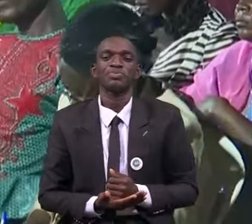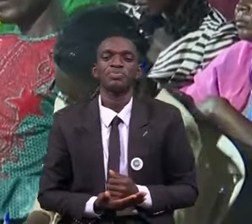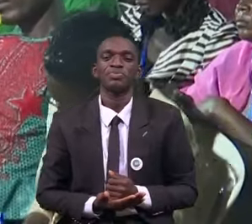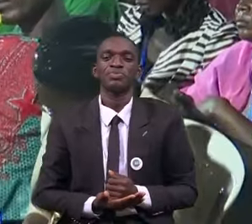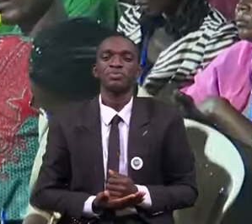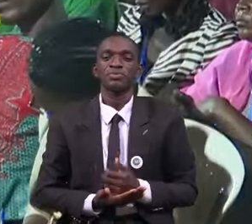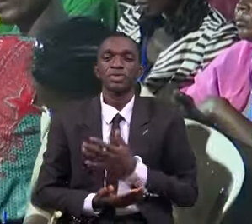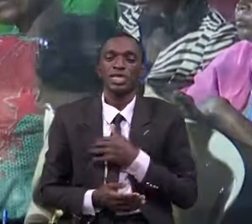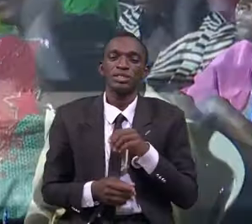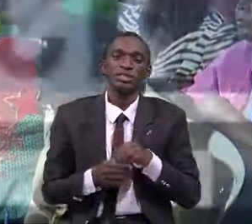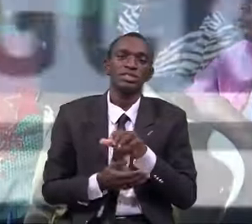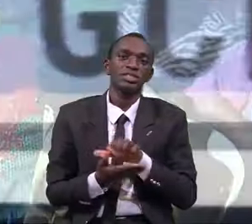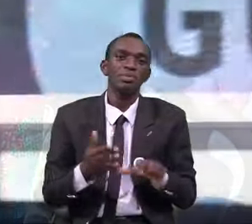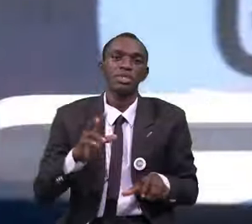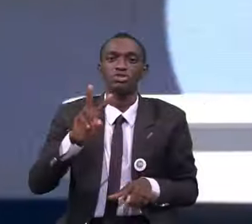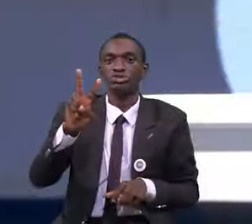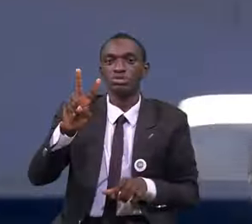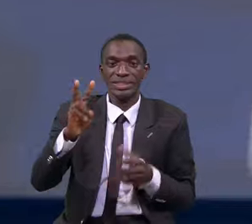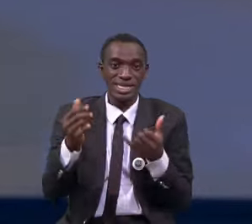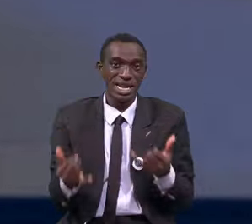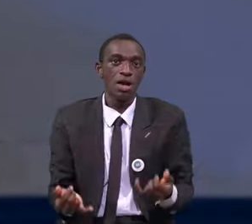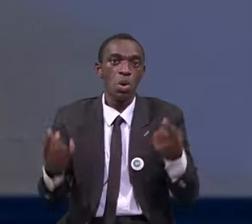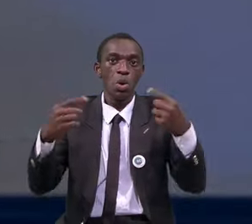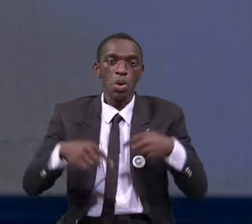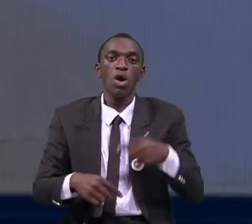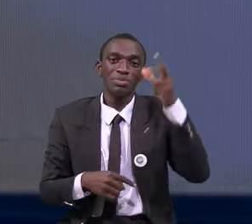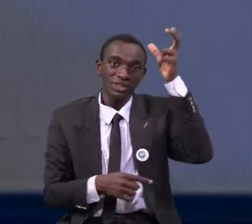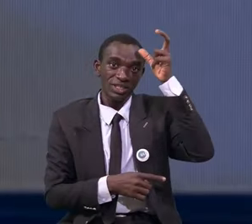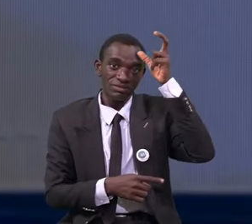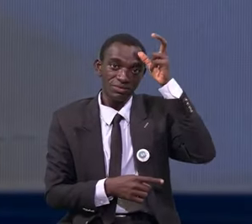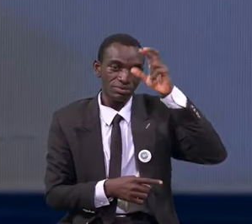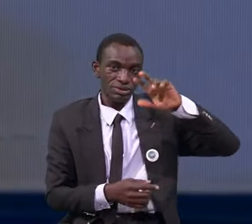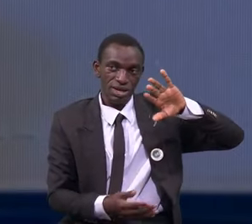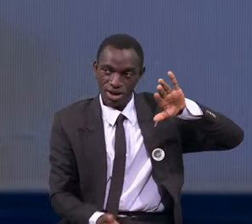In chapter 2, here comes the devil against Satan.